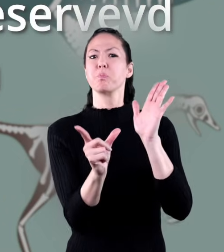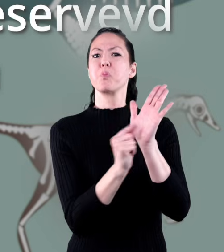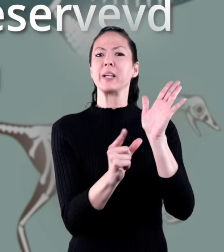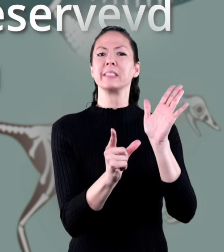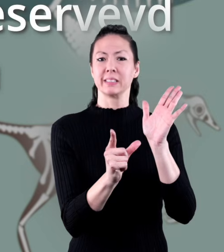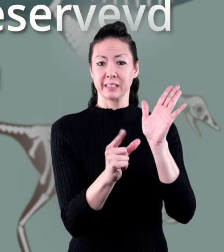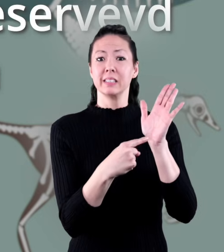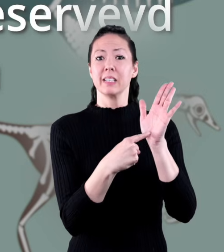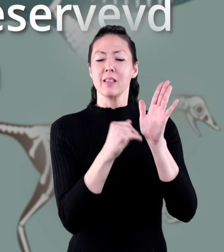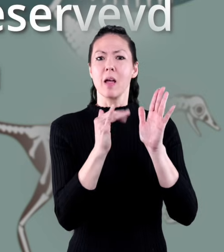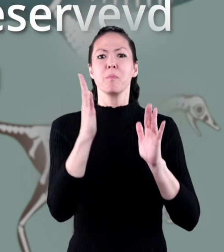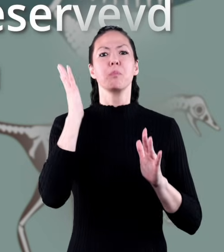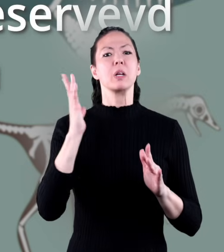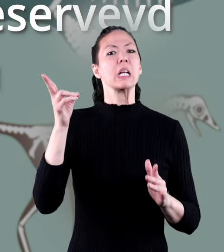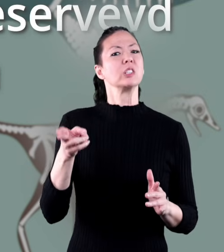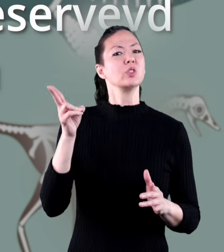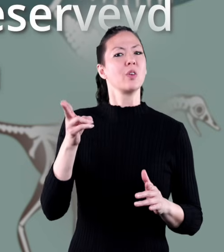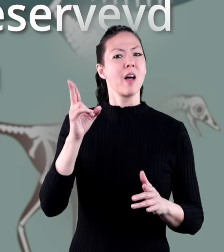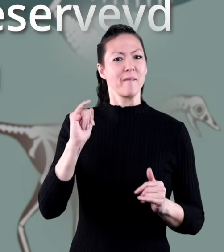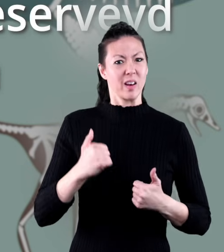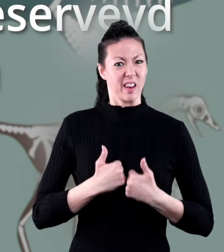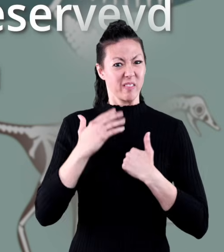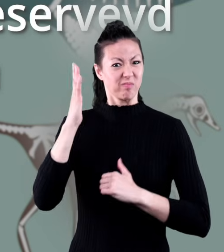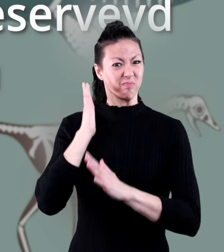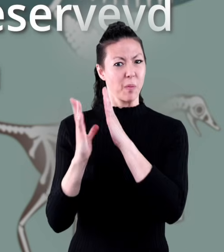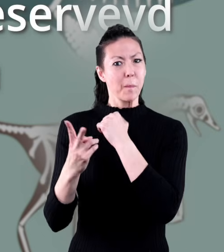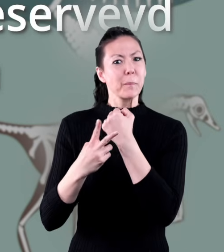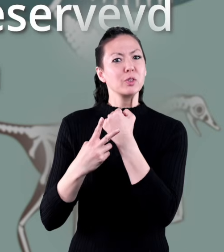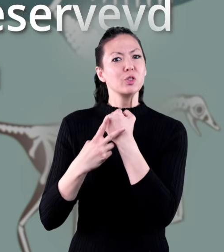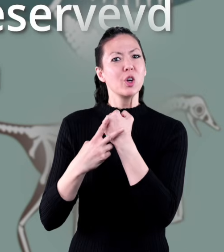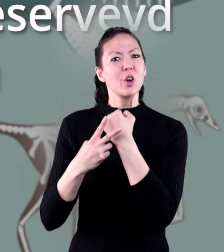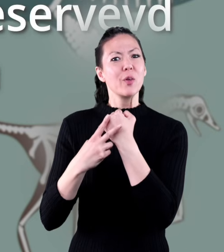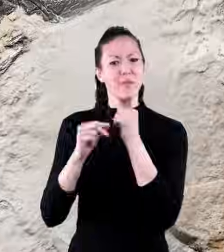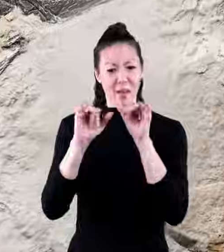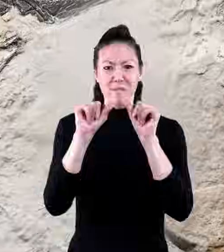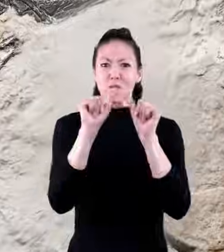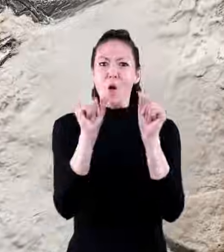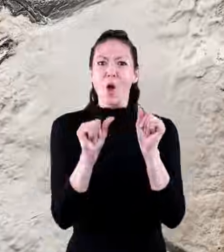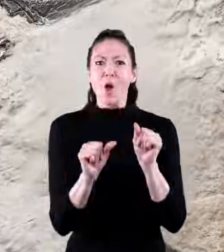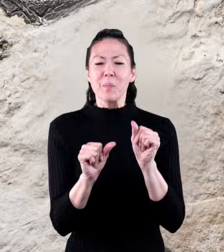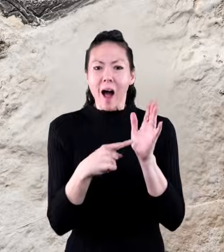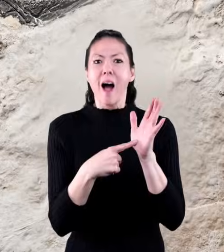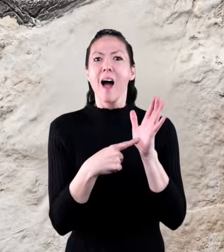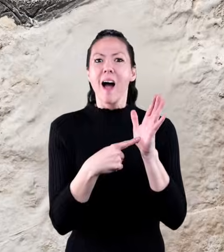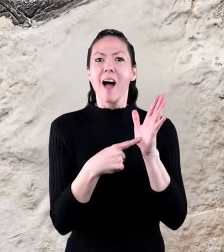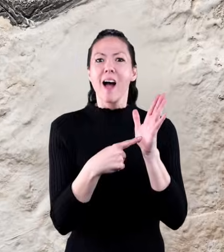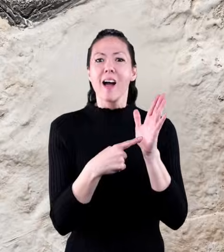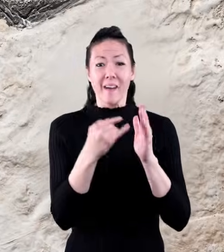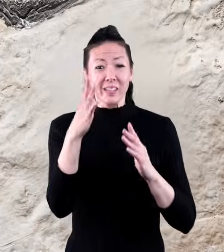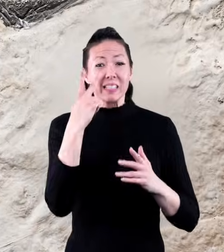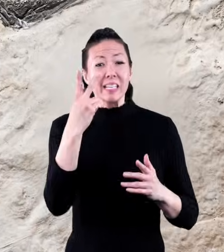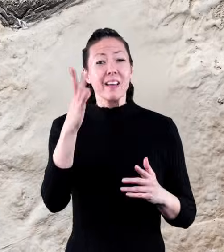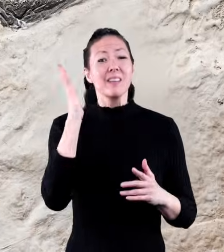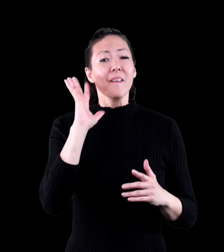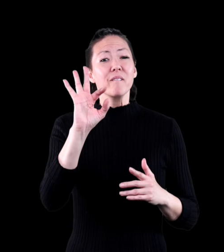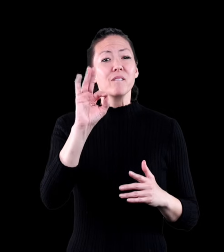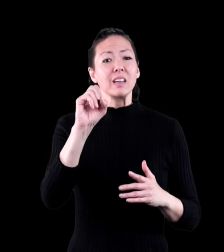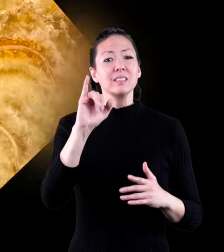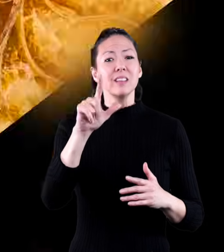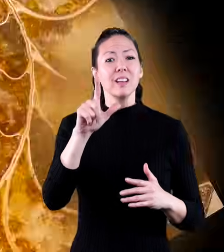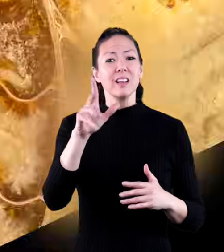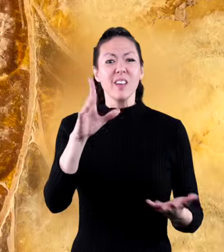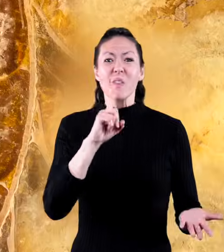of a prehistoric organism preserved in petrified form. As you know, if you've ever seen a fossil,